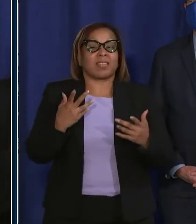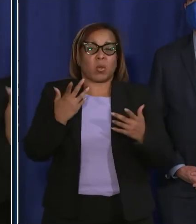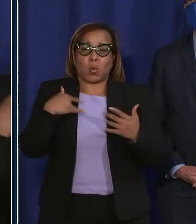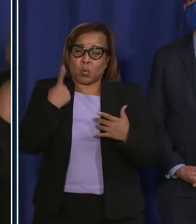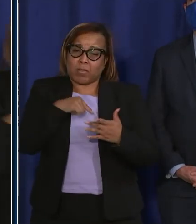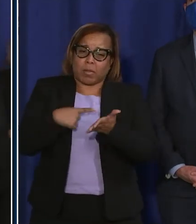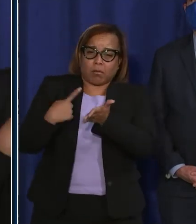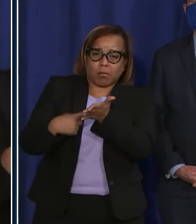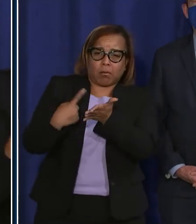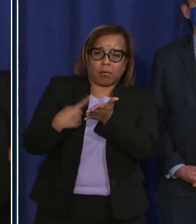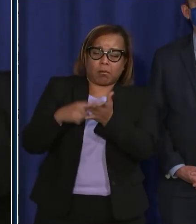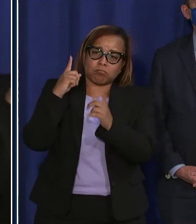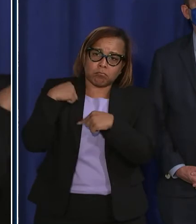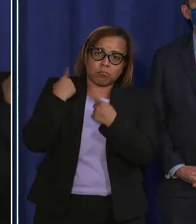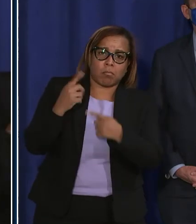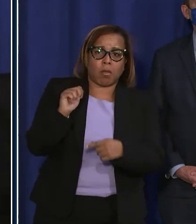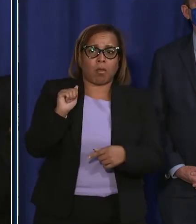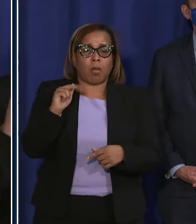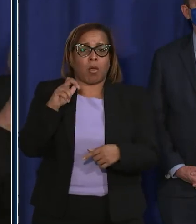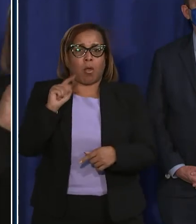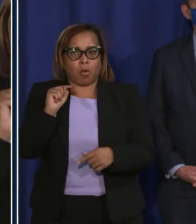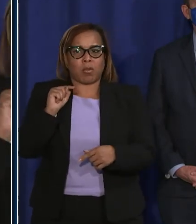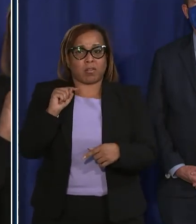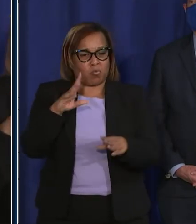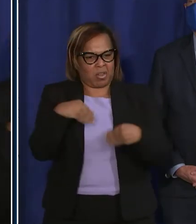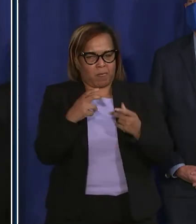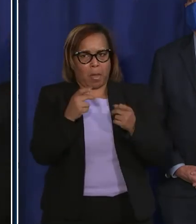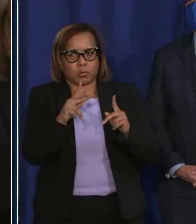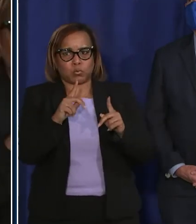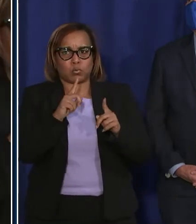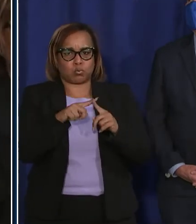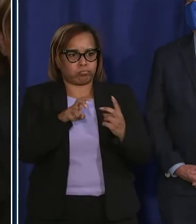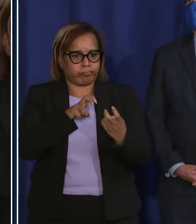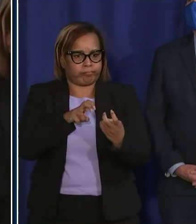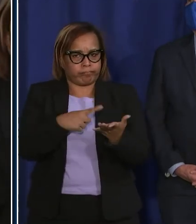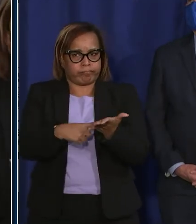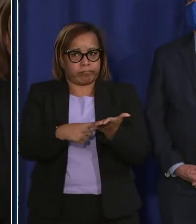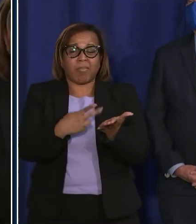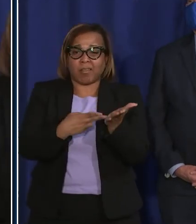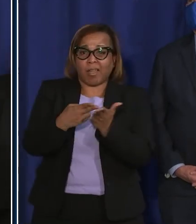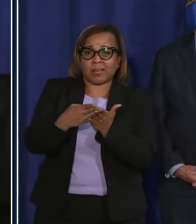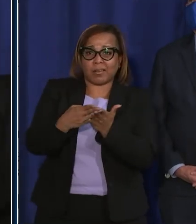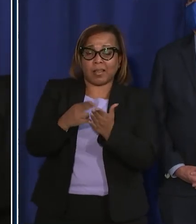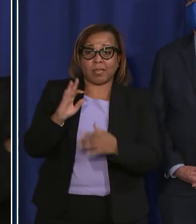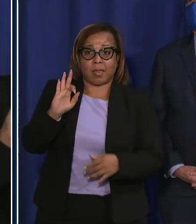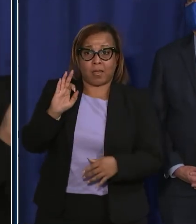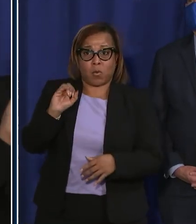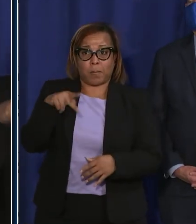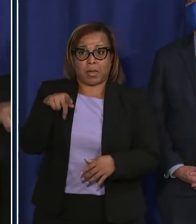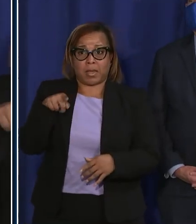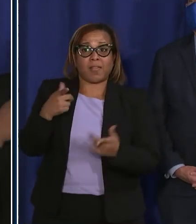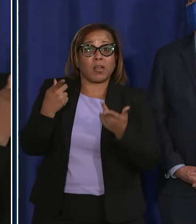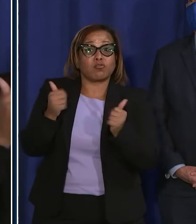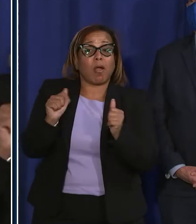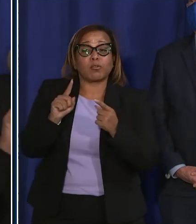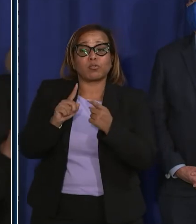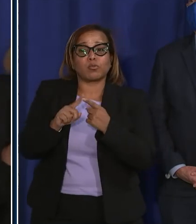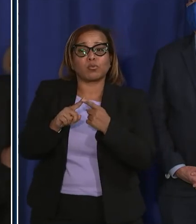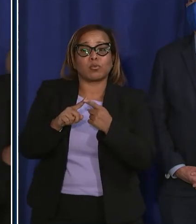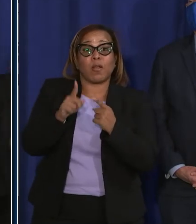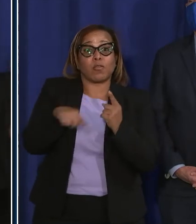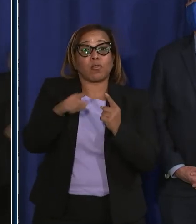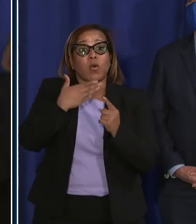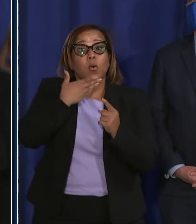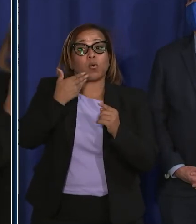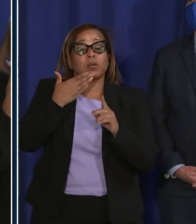since August. Mm-hmm. We gave them every opportunity to come to the table. And candidly, the FOP tried to, those of you who